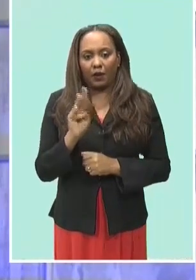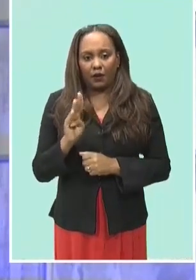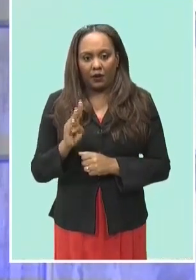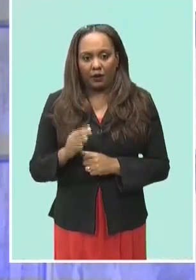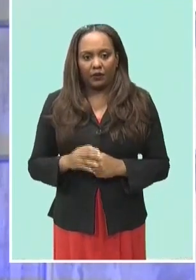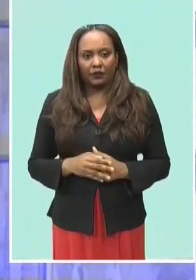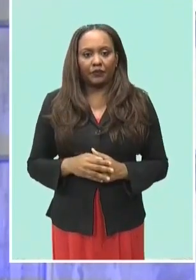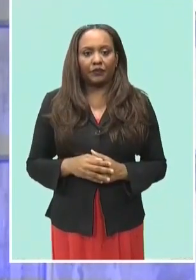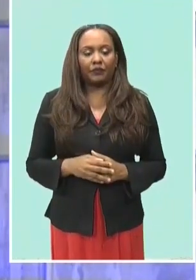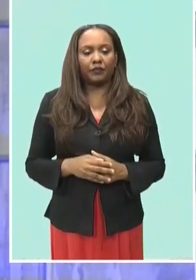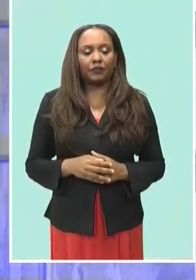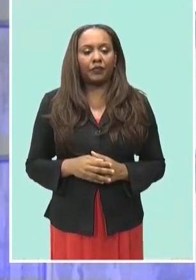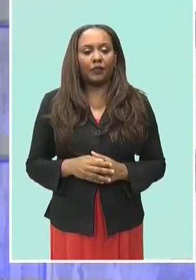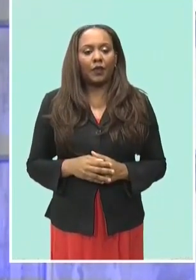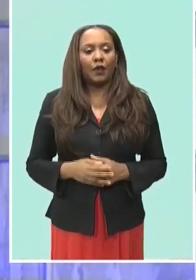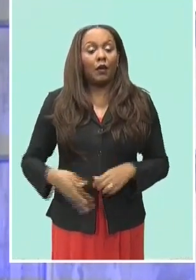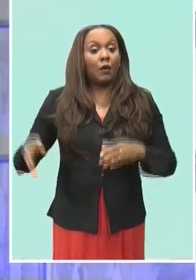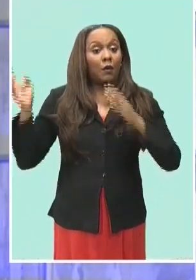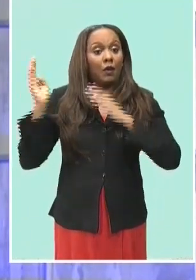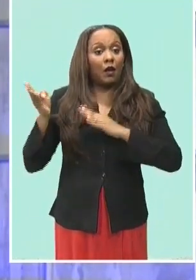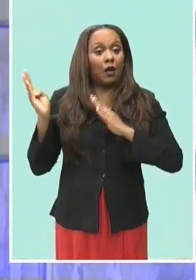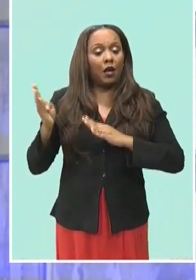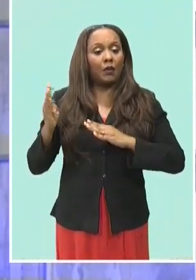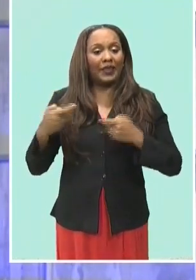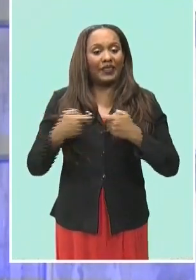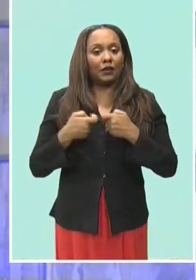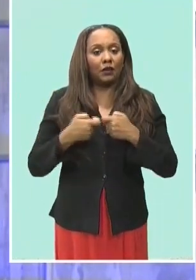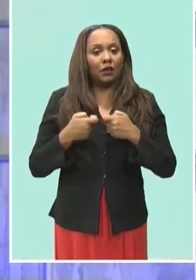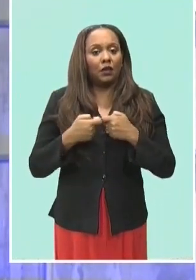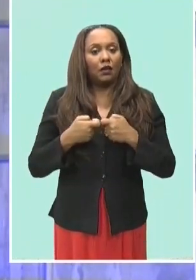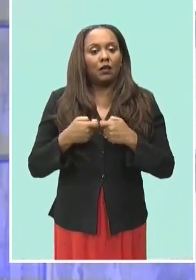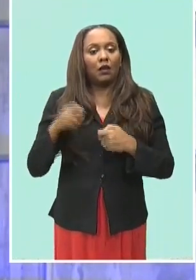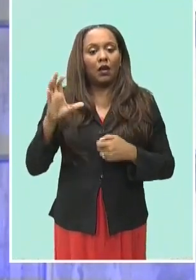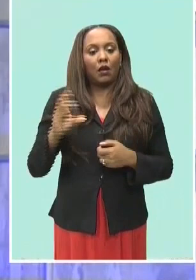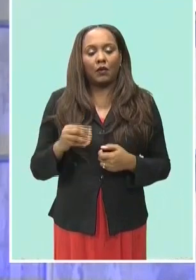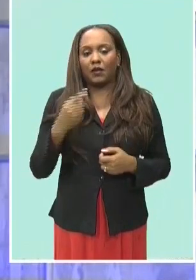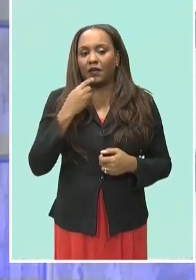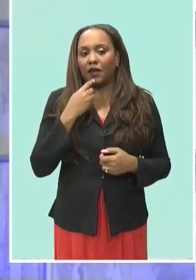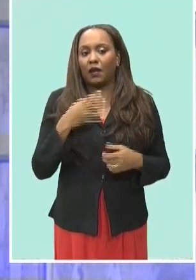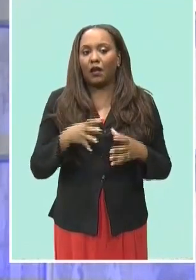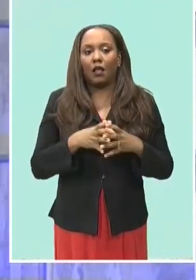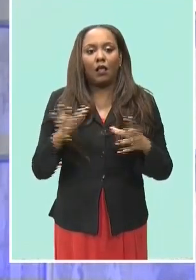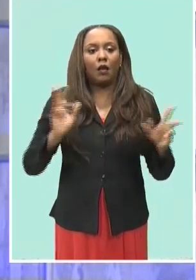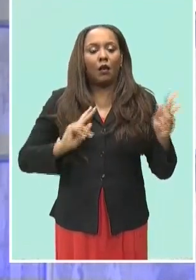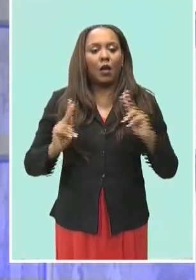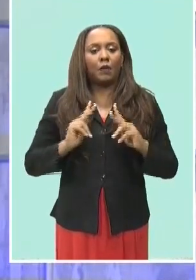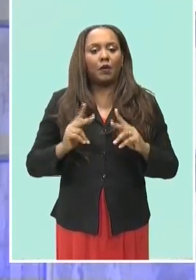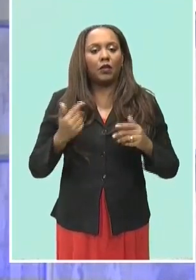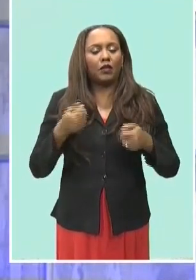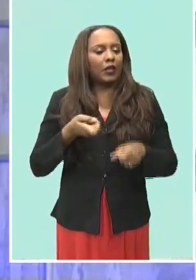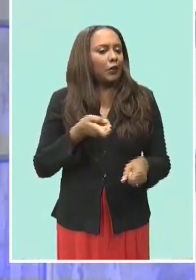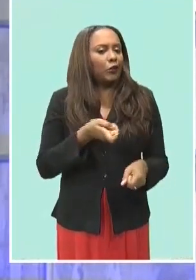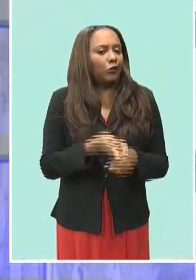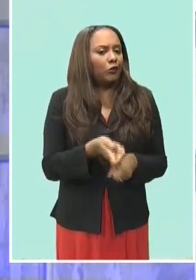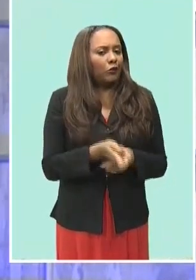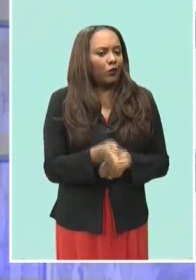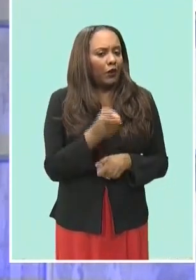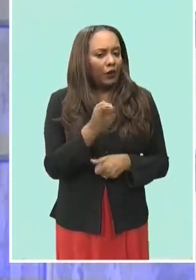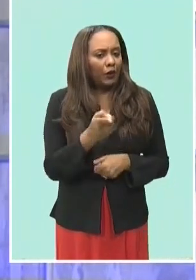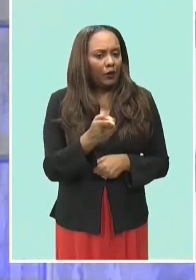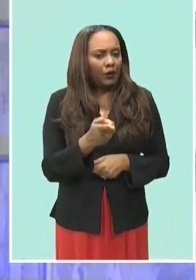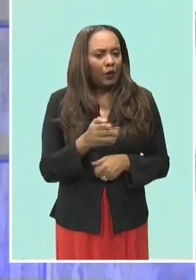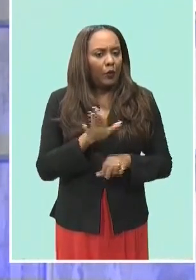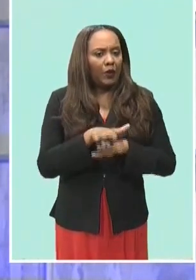is issuing a warning to customers about an emerging scheme. It says scammers are out there claiming to represent the utility